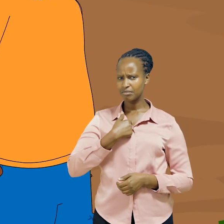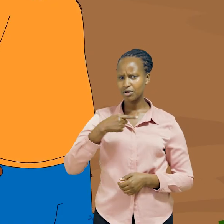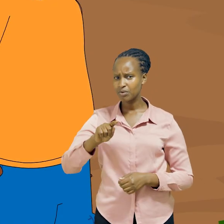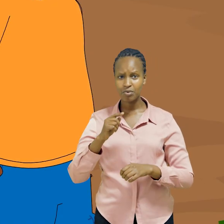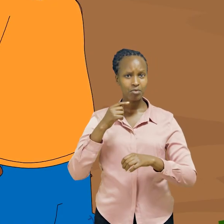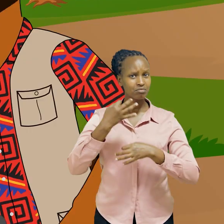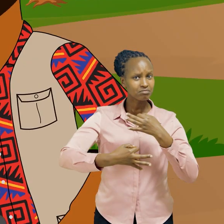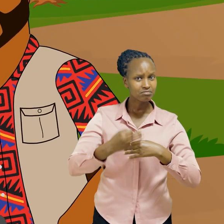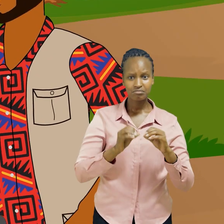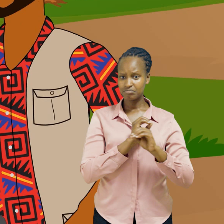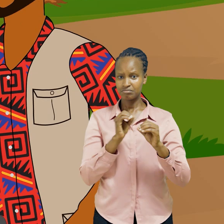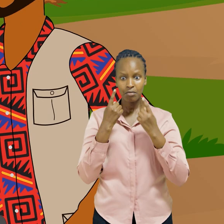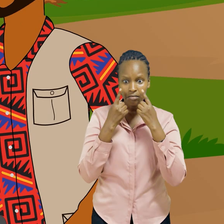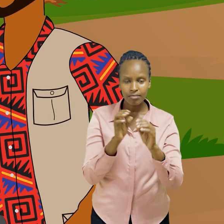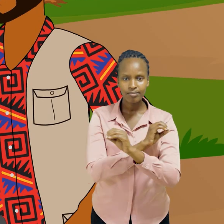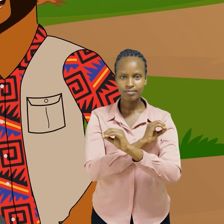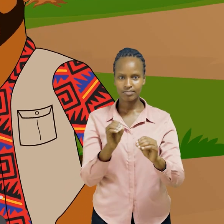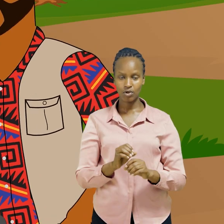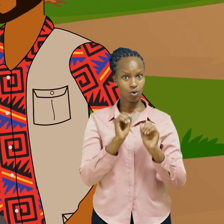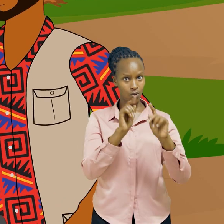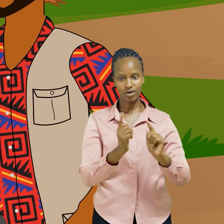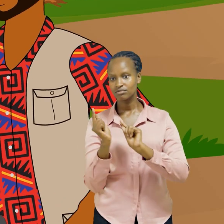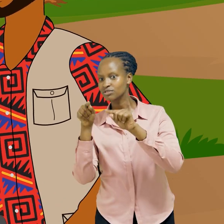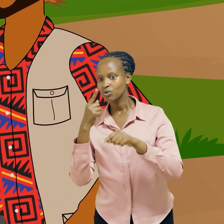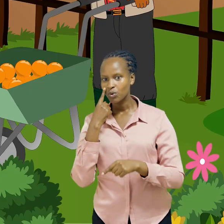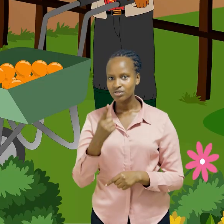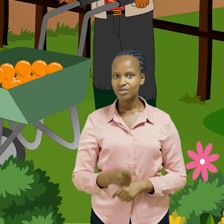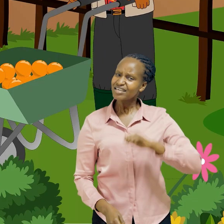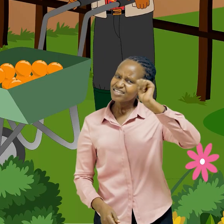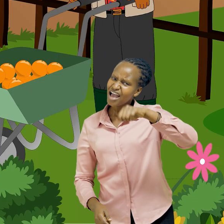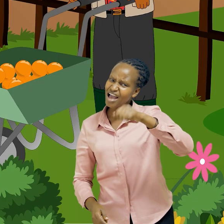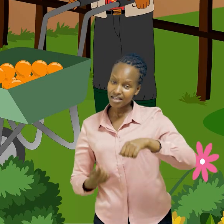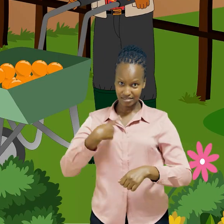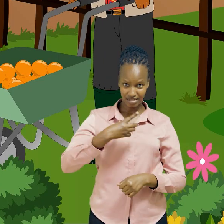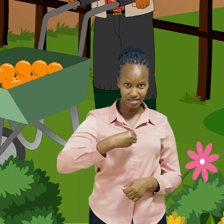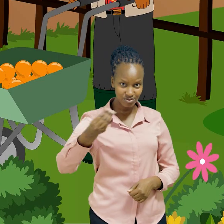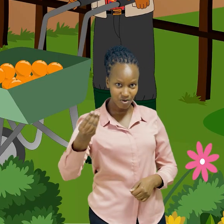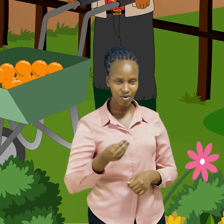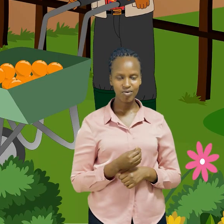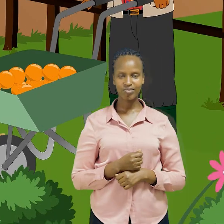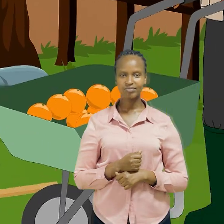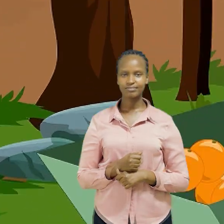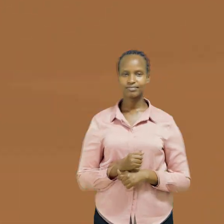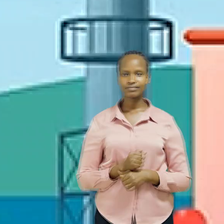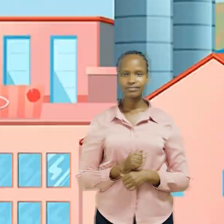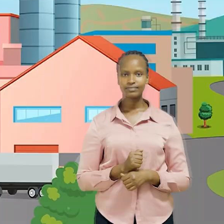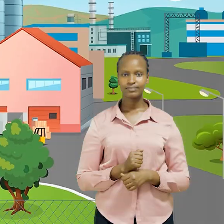a factory. Really? Let's go on a trip then. Yay! Let's